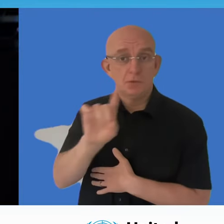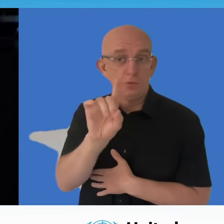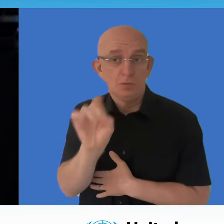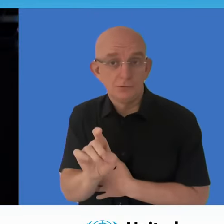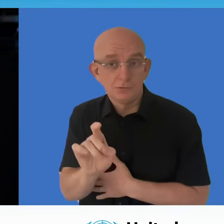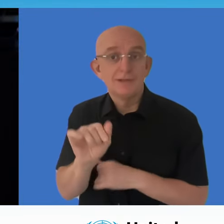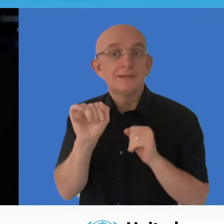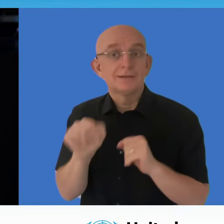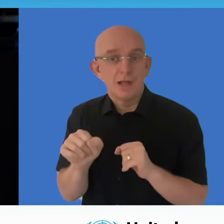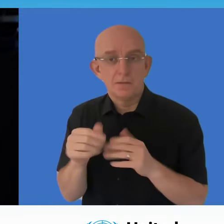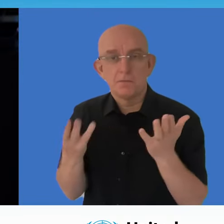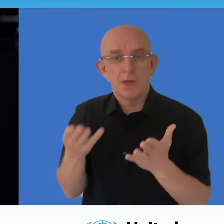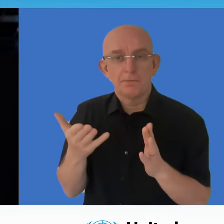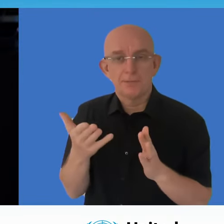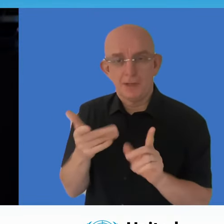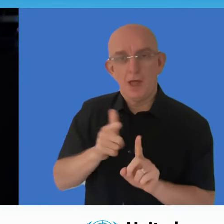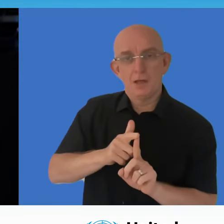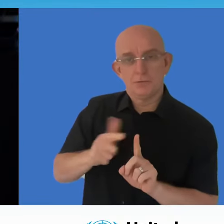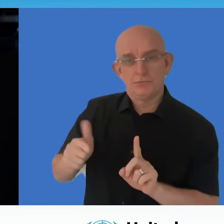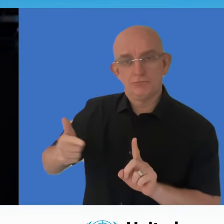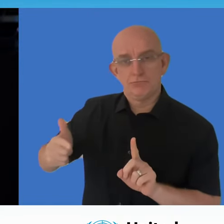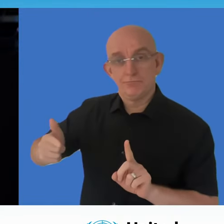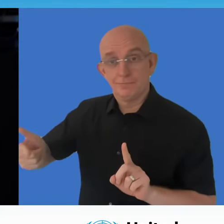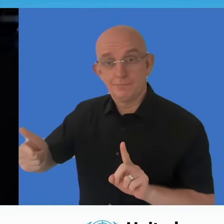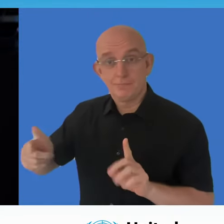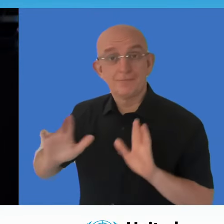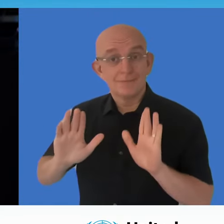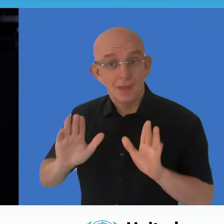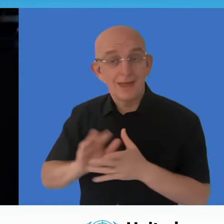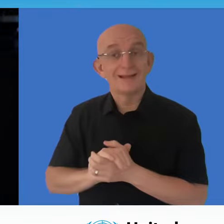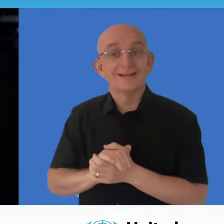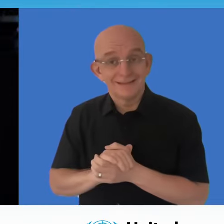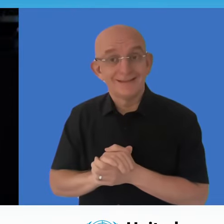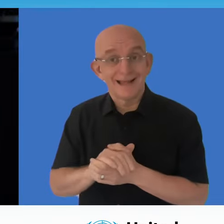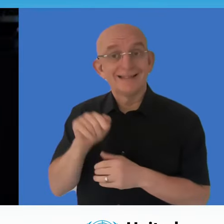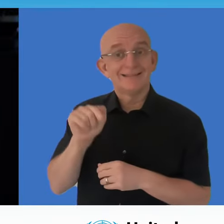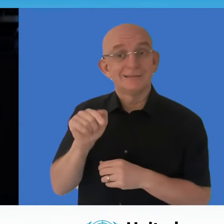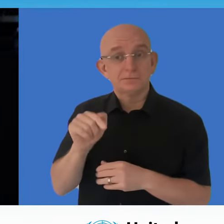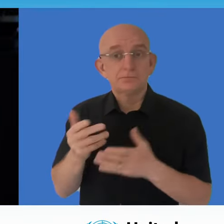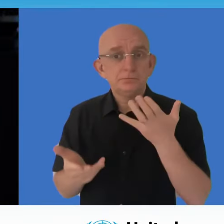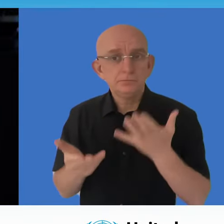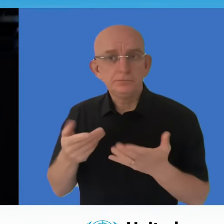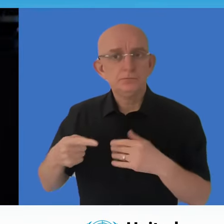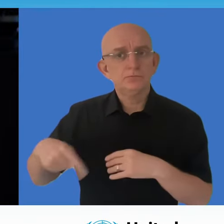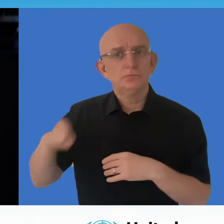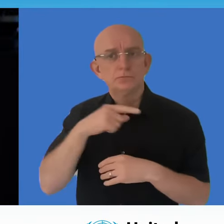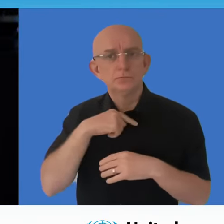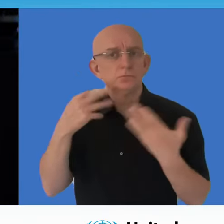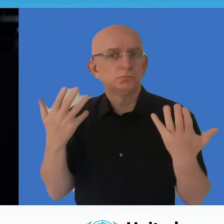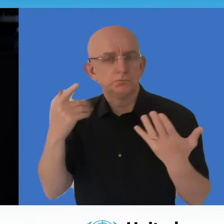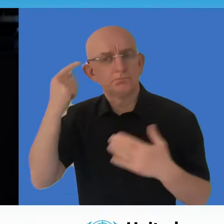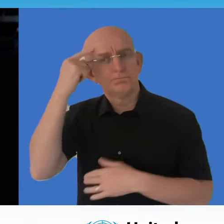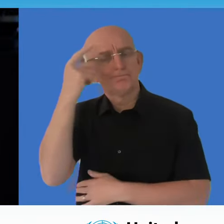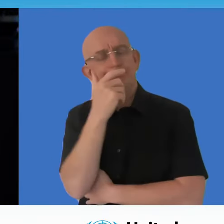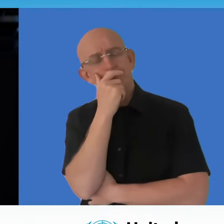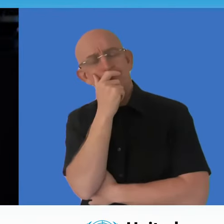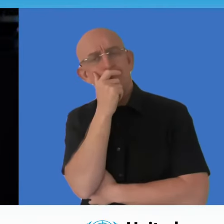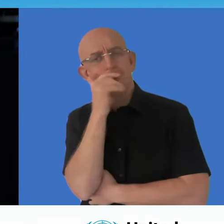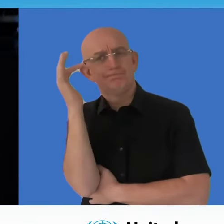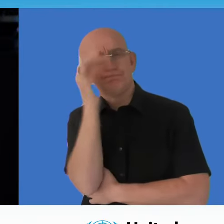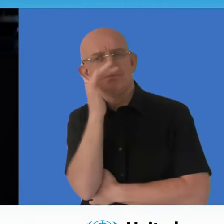But one of the things that sometimes we ask ourselves is that, yes, we do have many